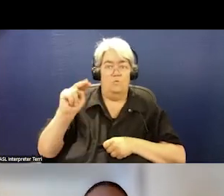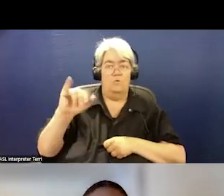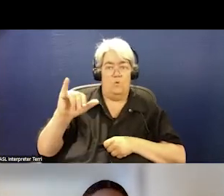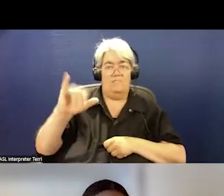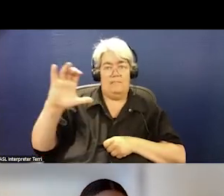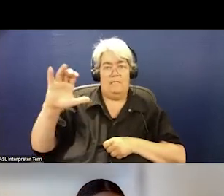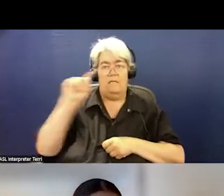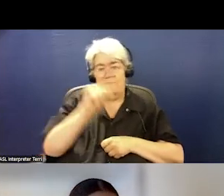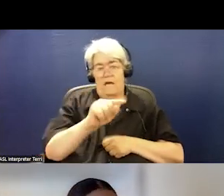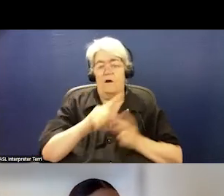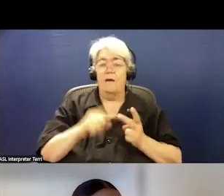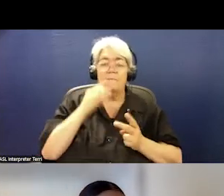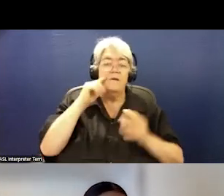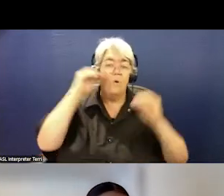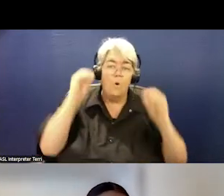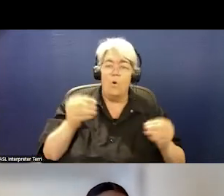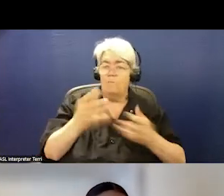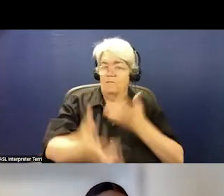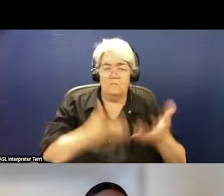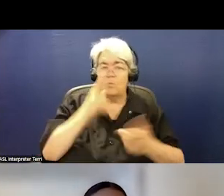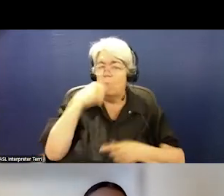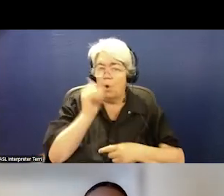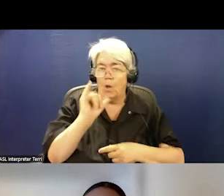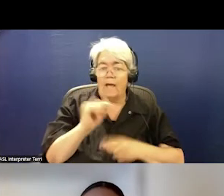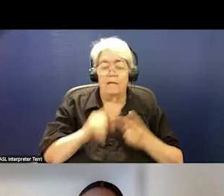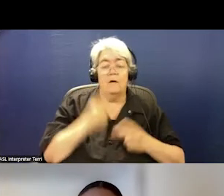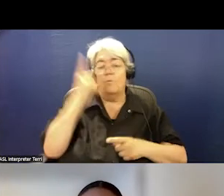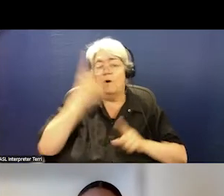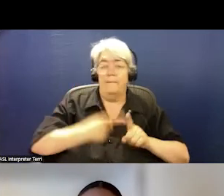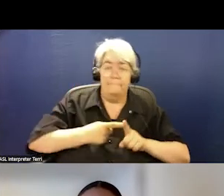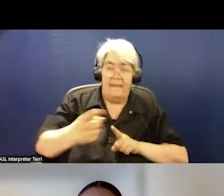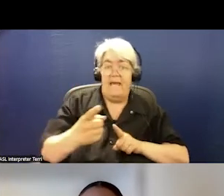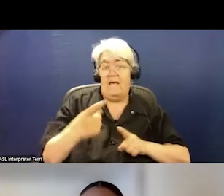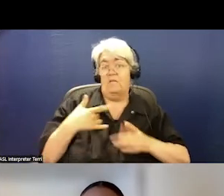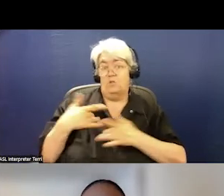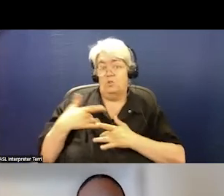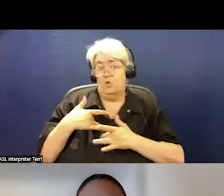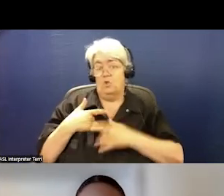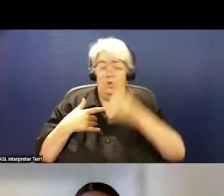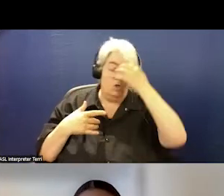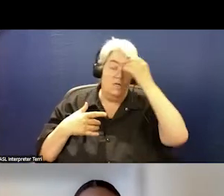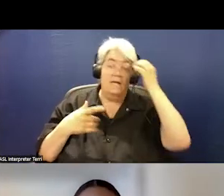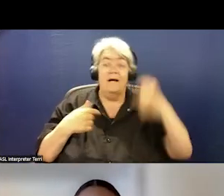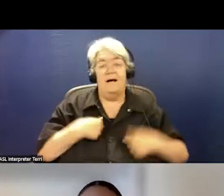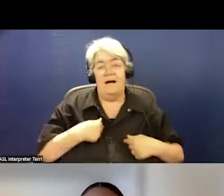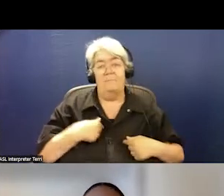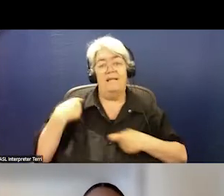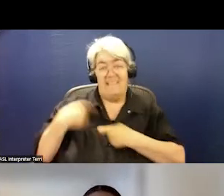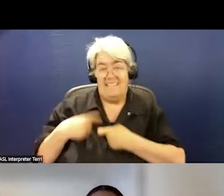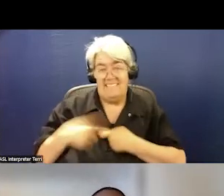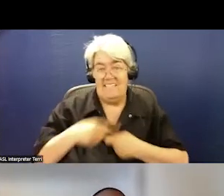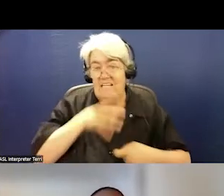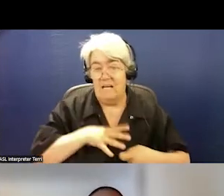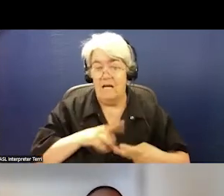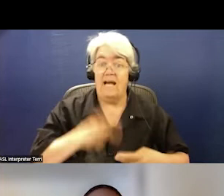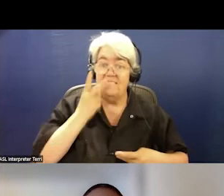people experiencing homelessness. One of the main concerns that I had was, being a Latina and seeing, Black and